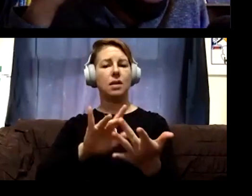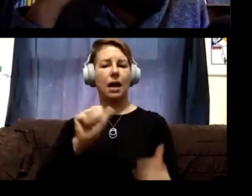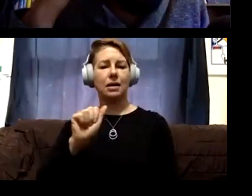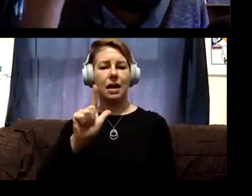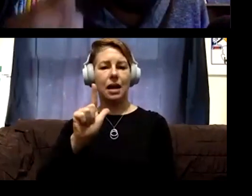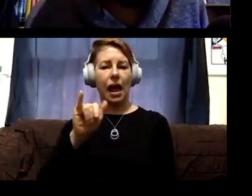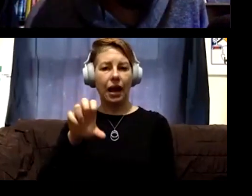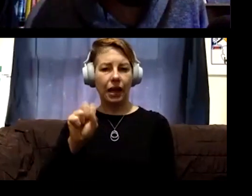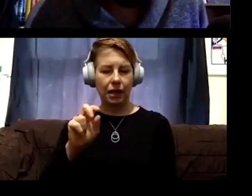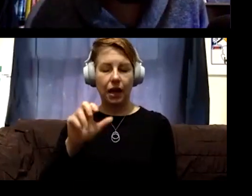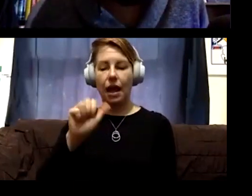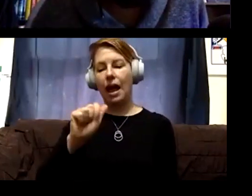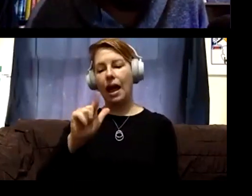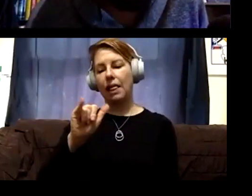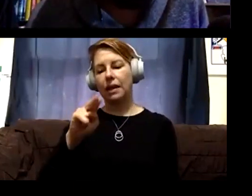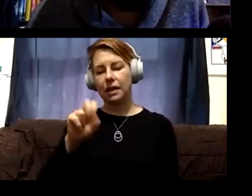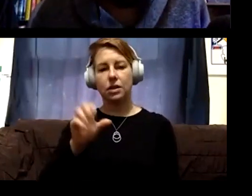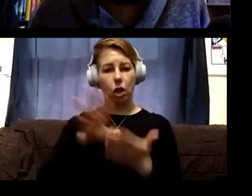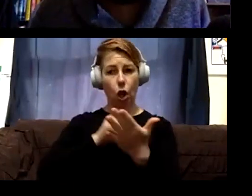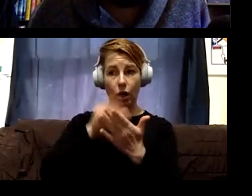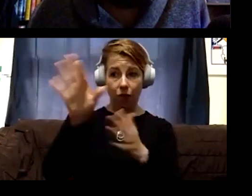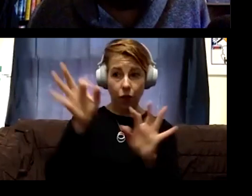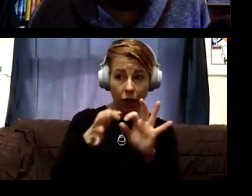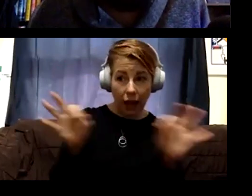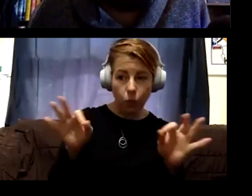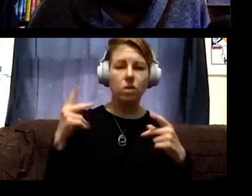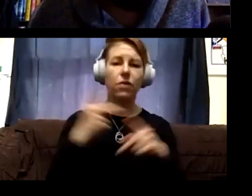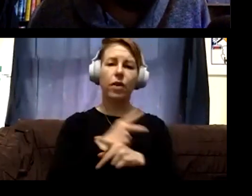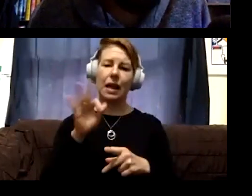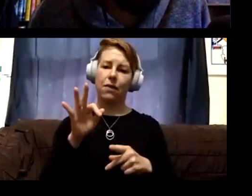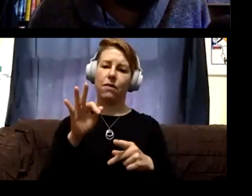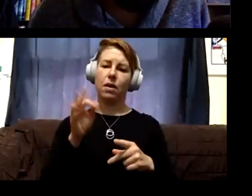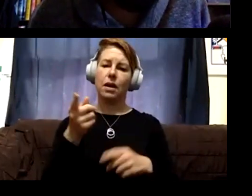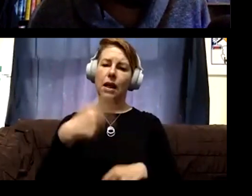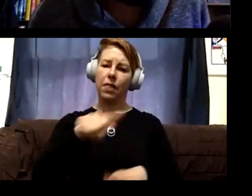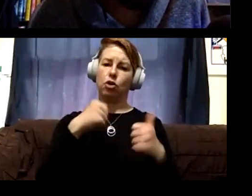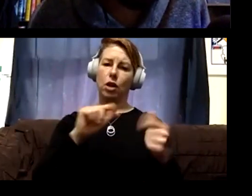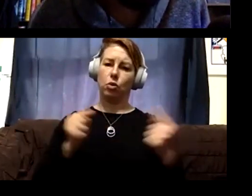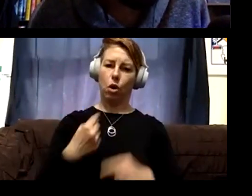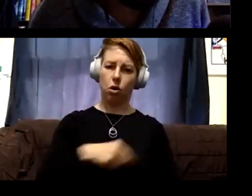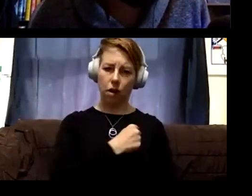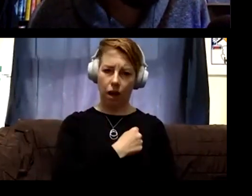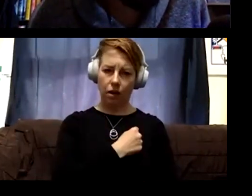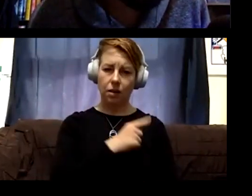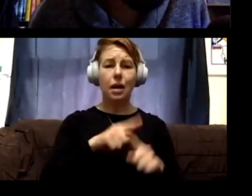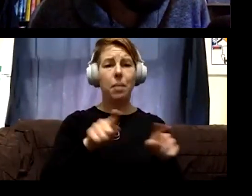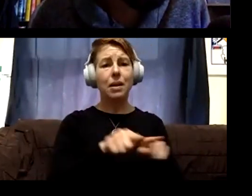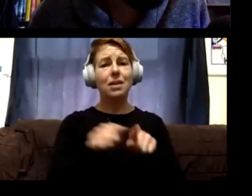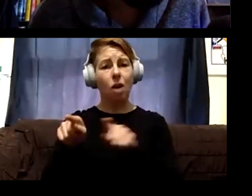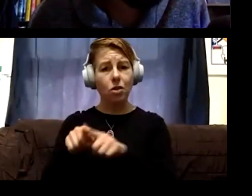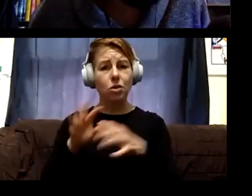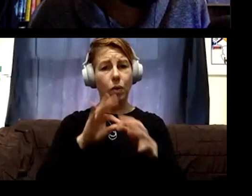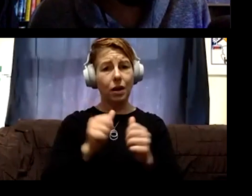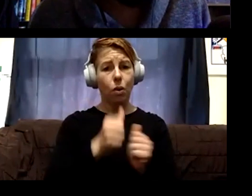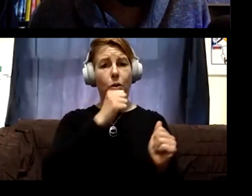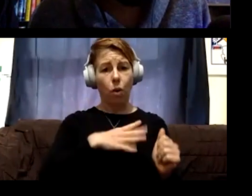and about figuring out whether or not they mean us harm, but it's also a story about a woman learning how to live with a loss she hasn't yet